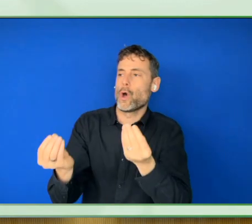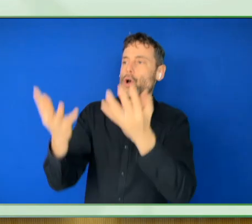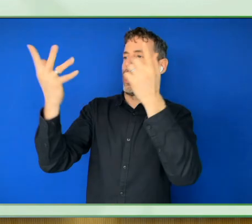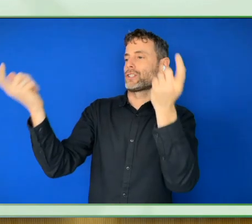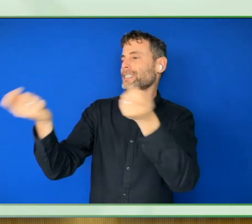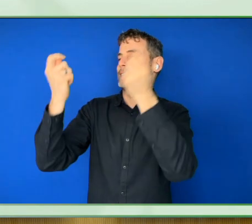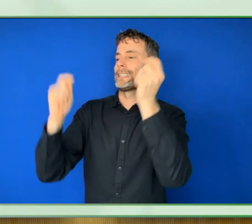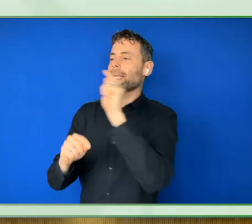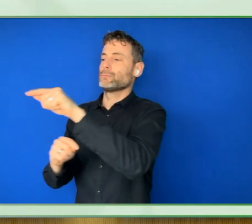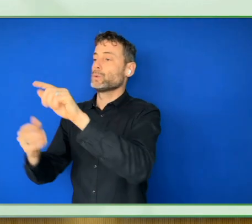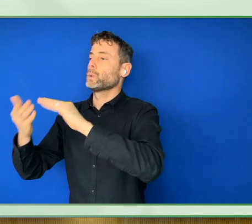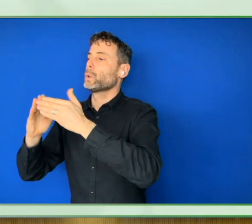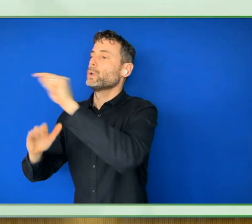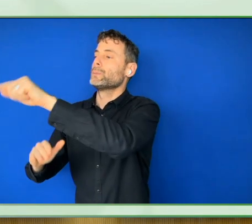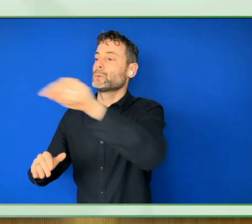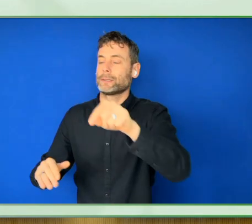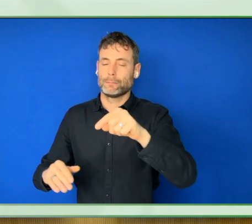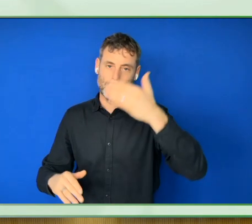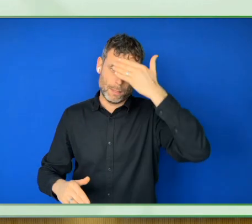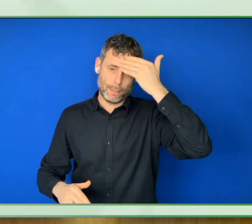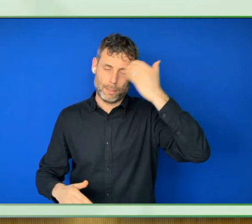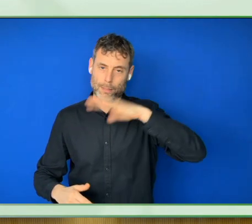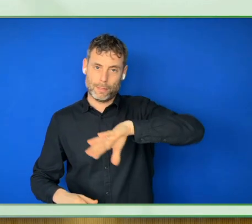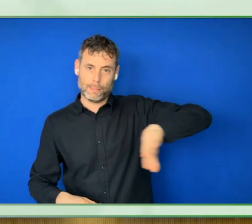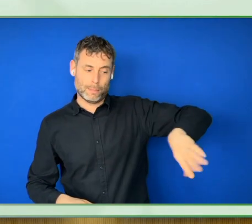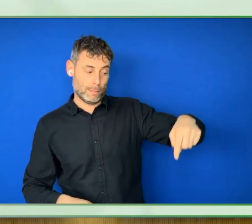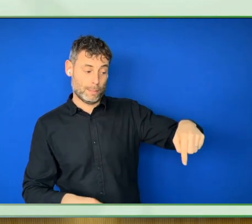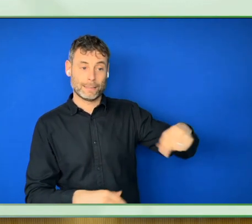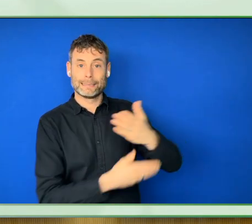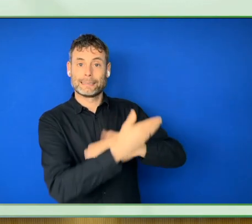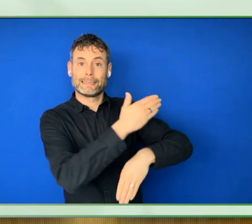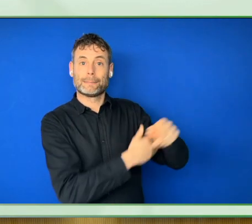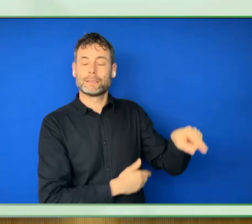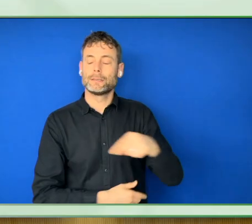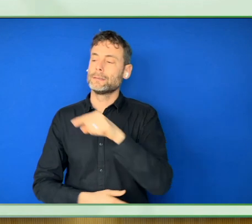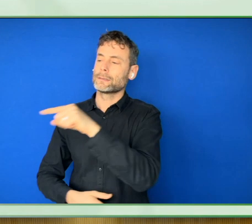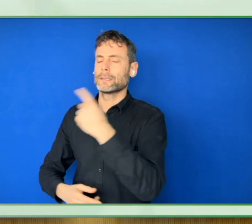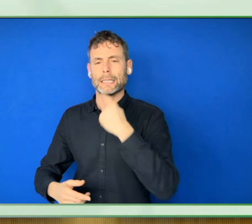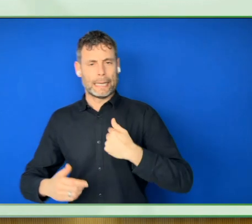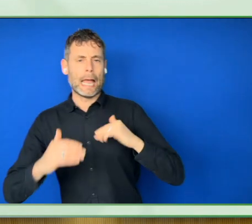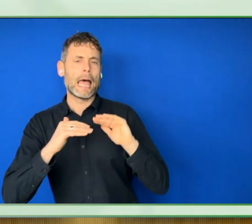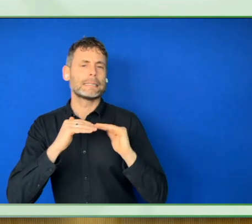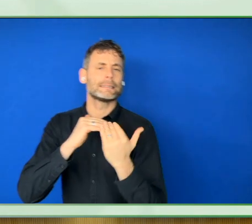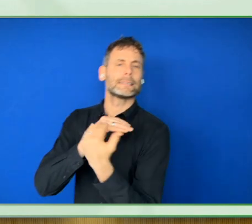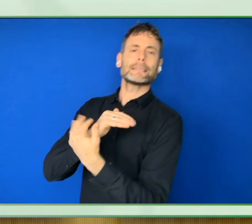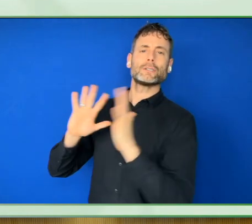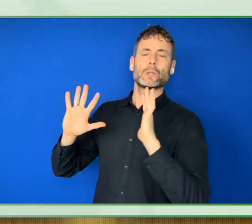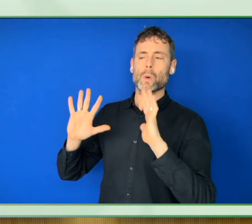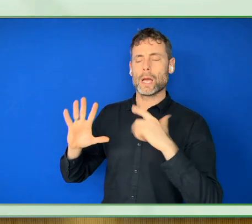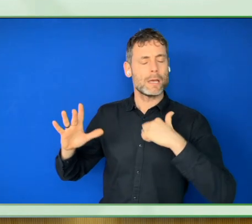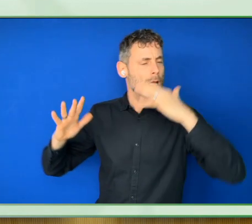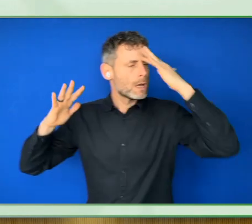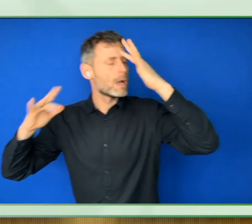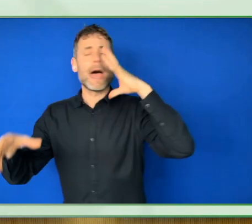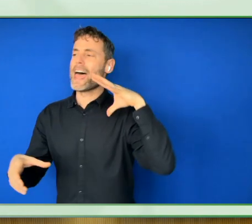communities, where when they even claim to be intersectional and very inclusive, all disabled people